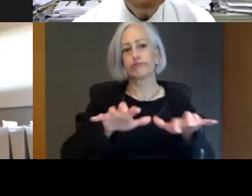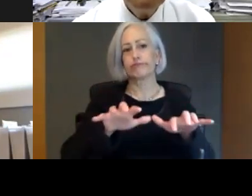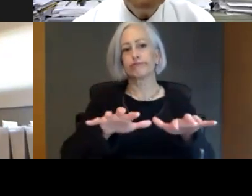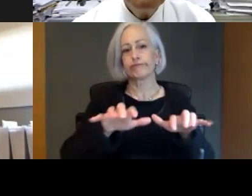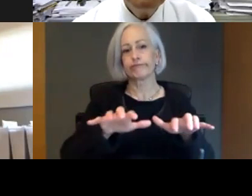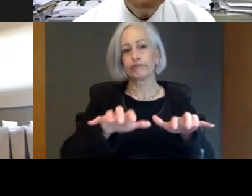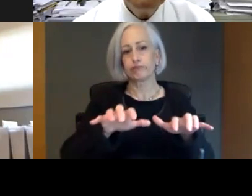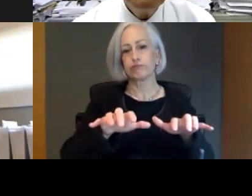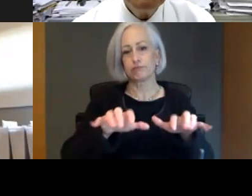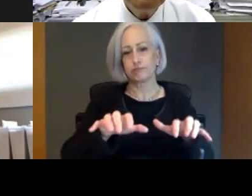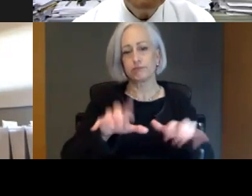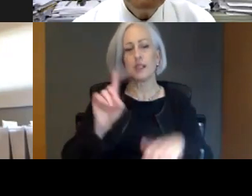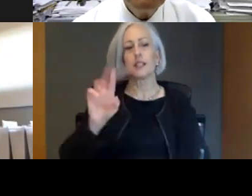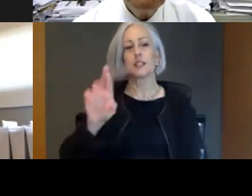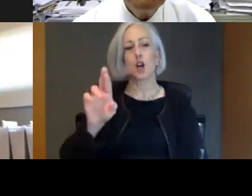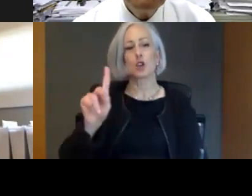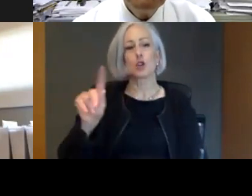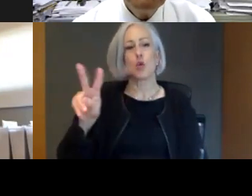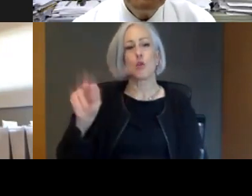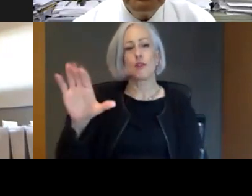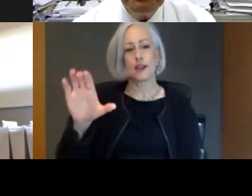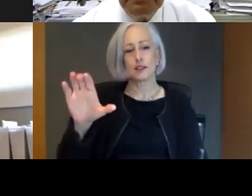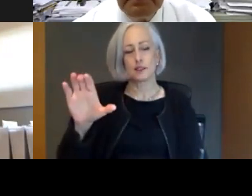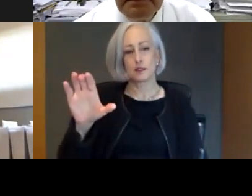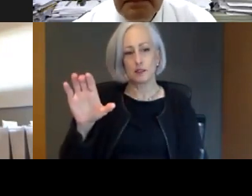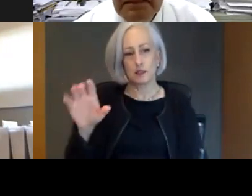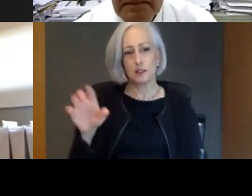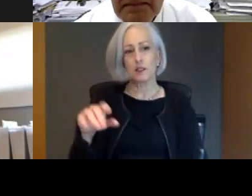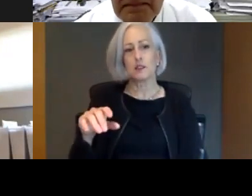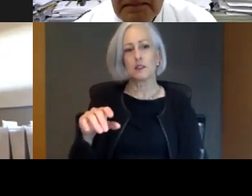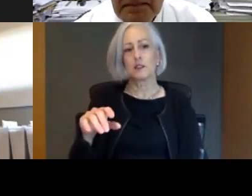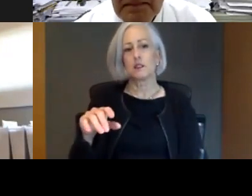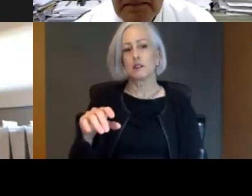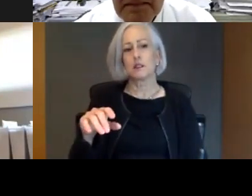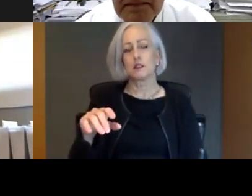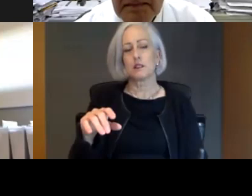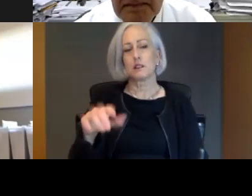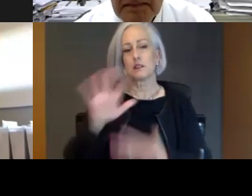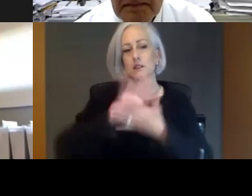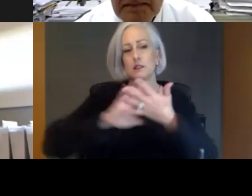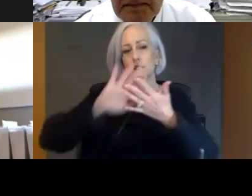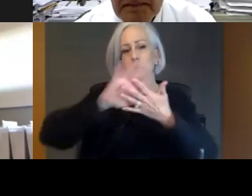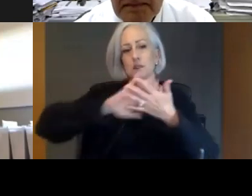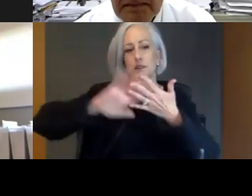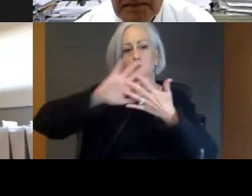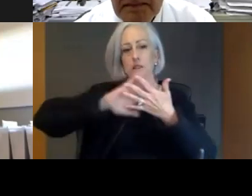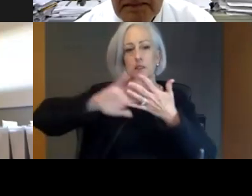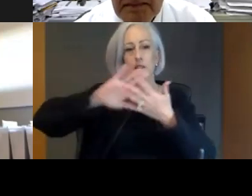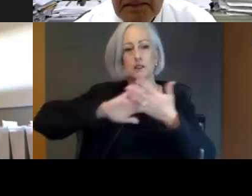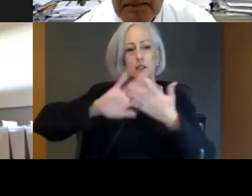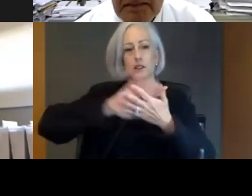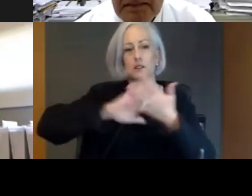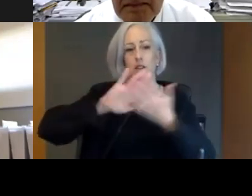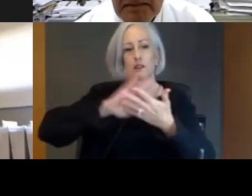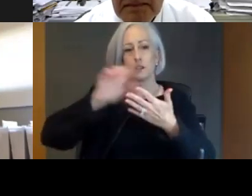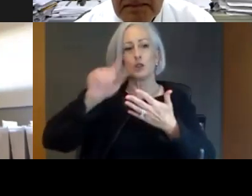had from Dr. Kovac and what come to a place, you can come do surgeries and then leave, but you can come like he